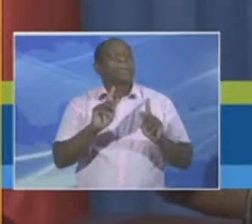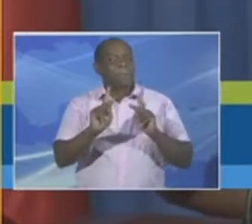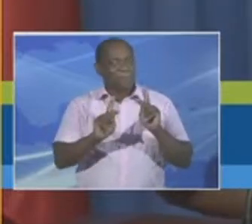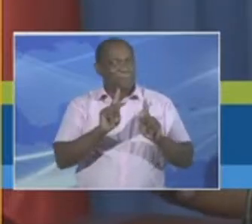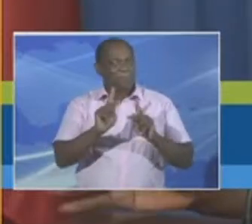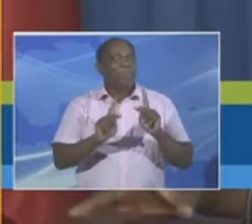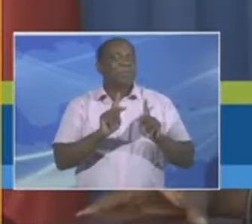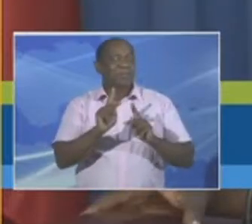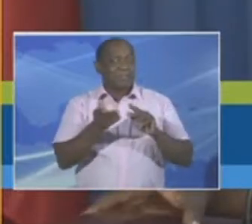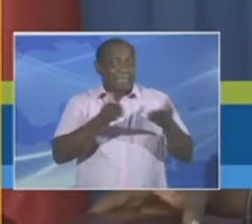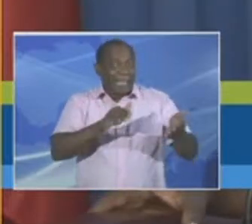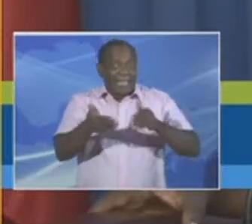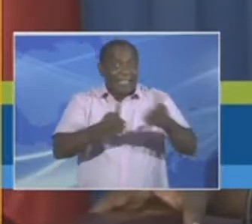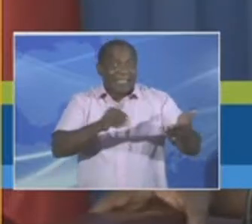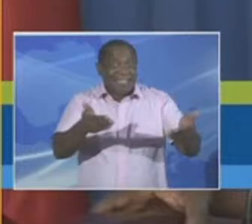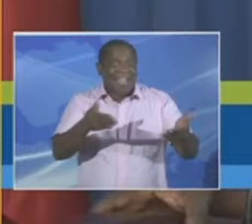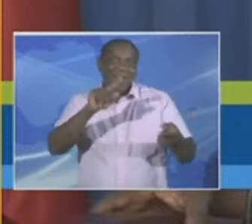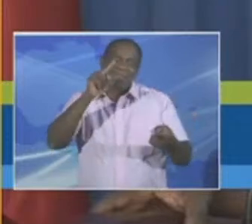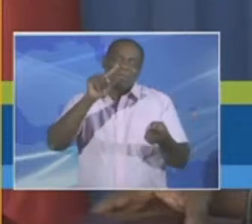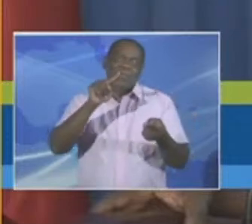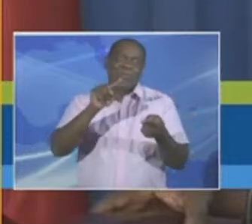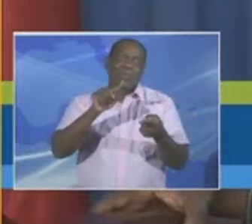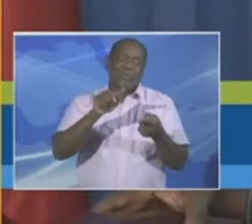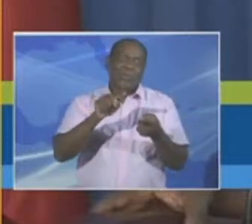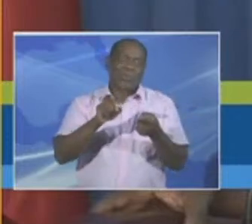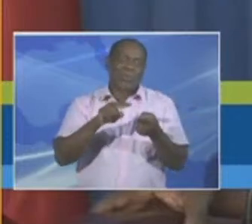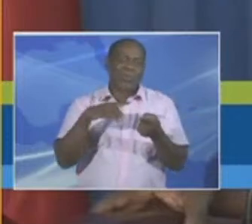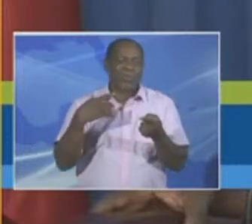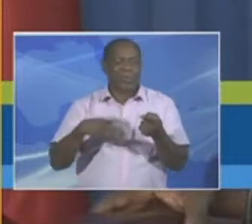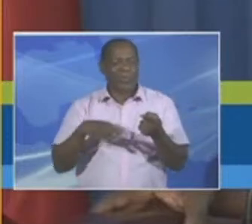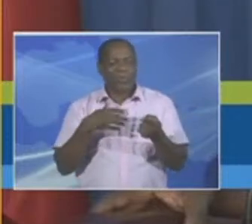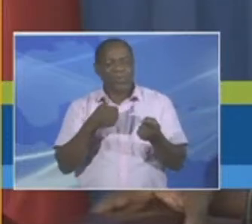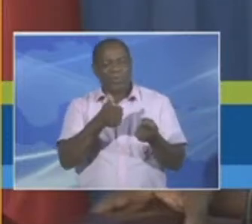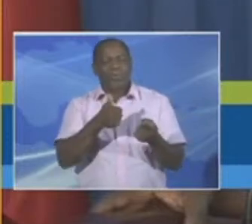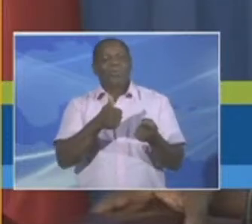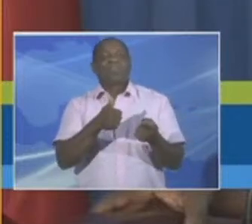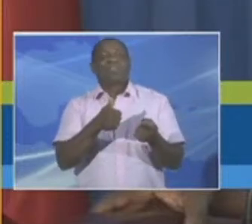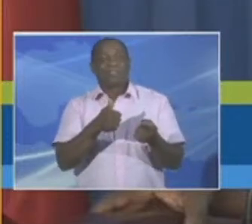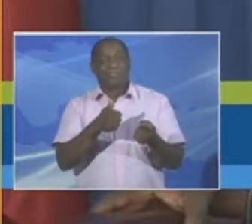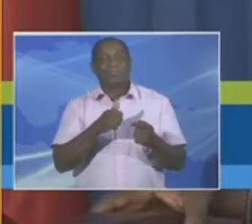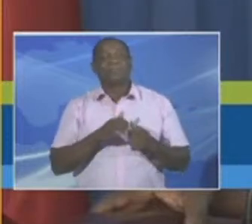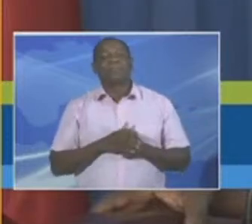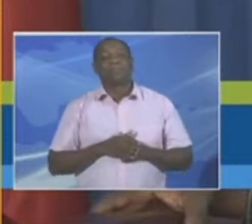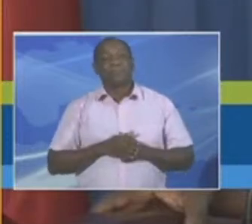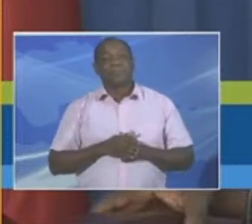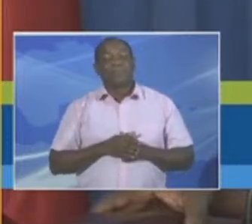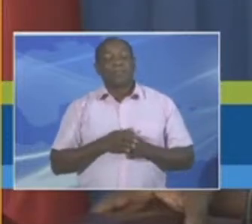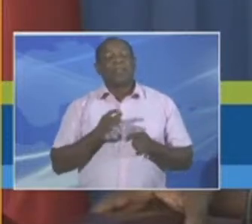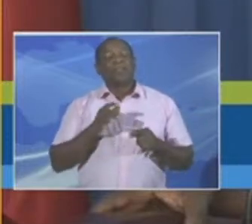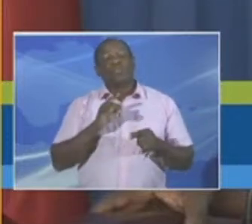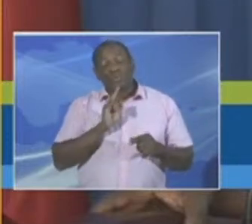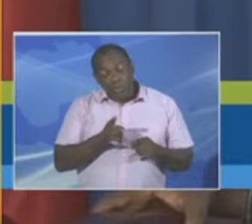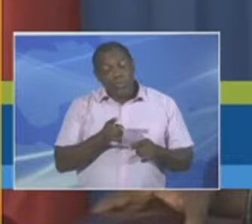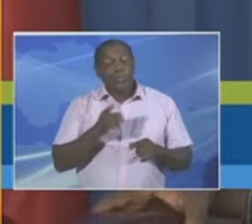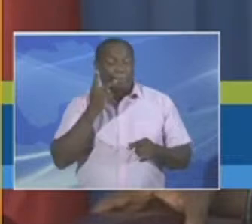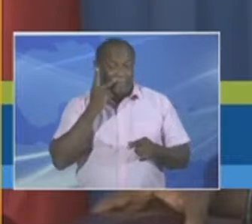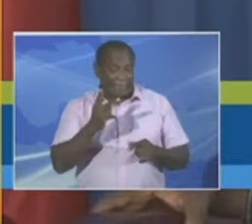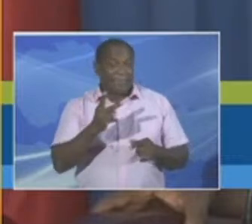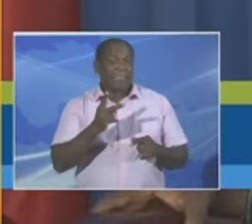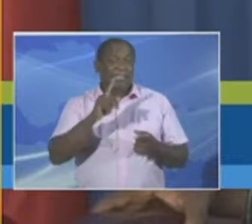fortunately, dying. Overall, we are seeing less patients, but there are still patients within the